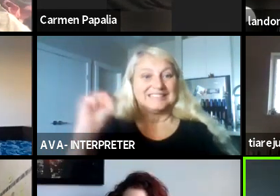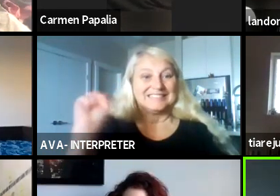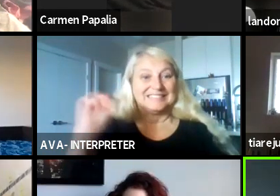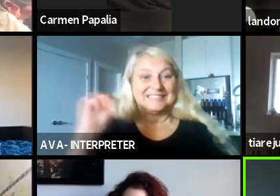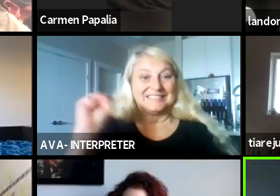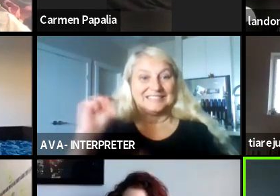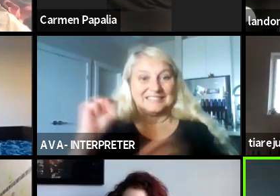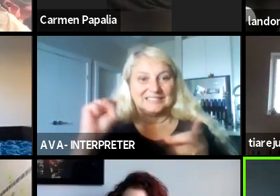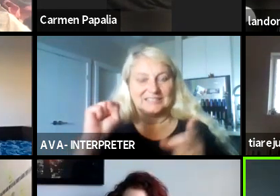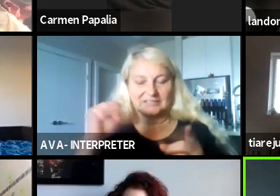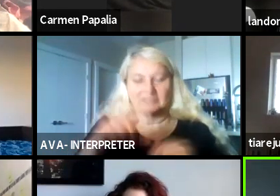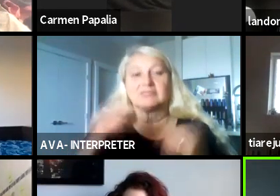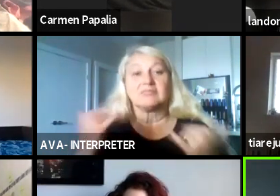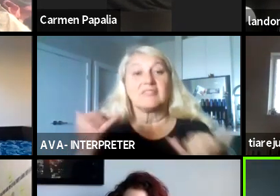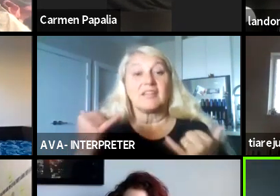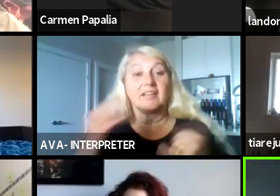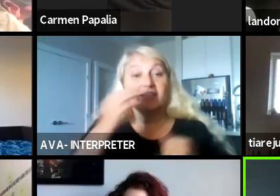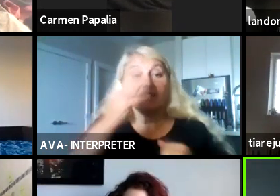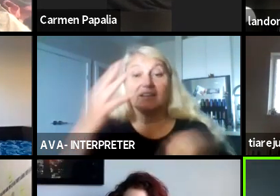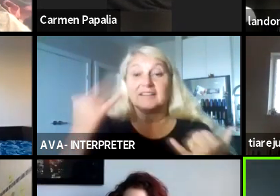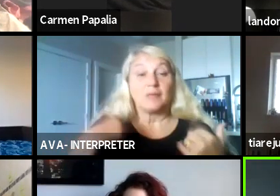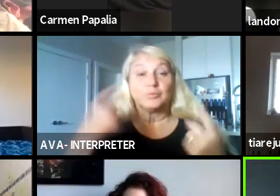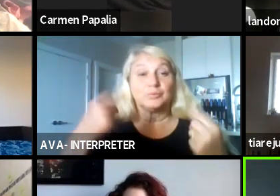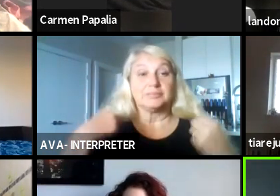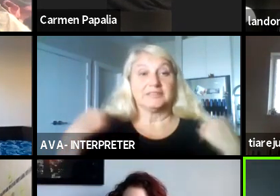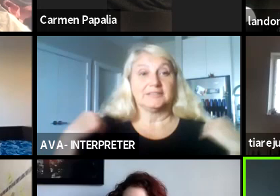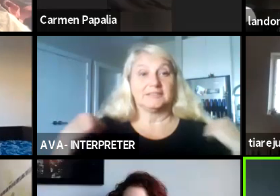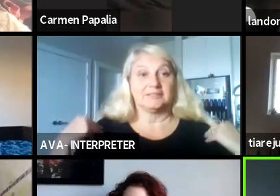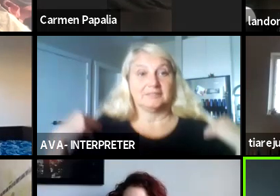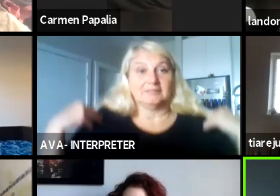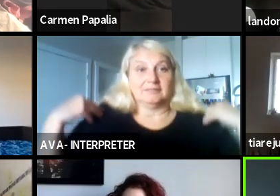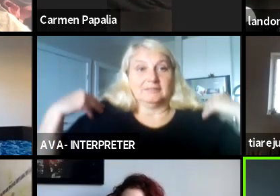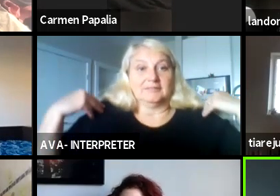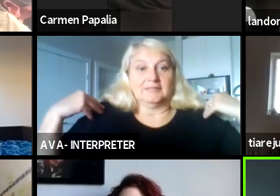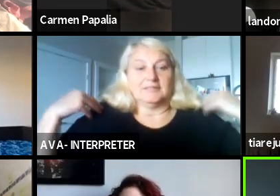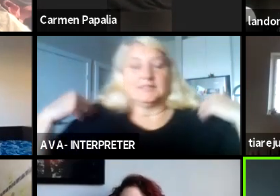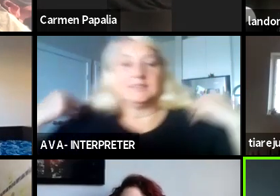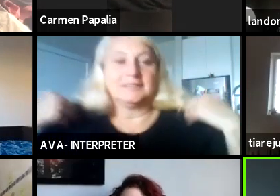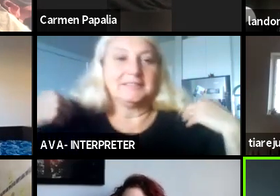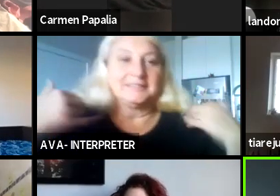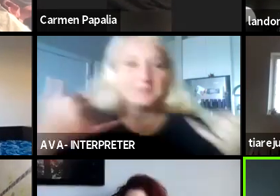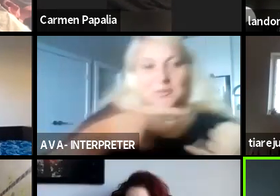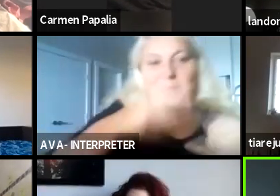I am bringing my shoulders up to my ears, and I'm going to take a deep breath.